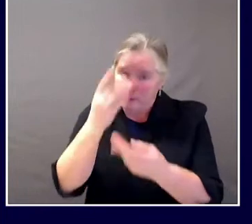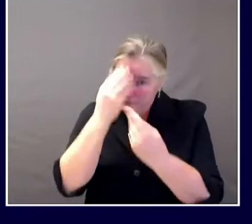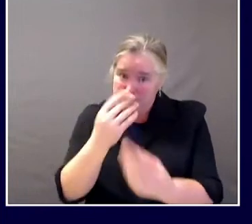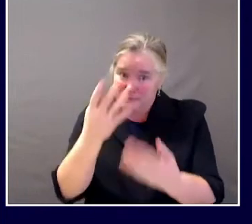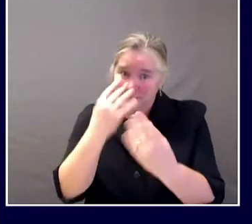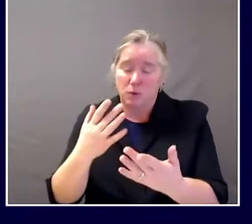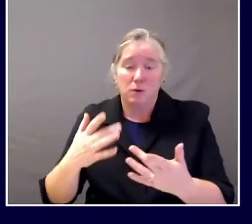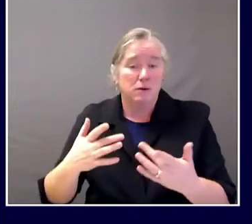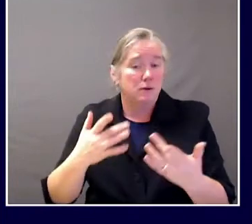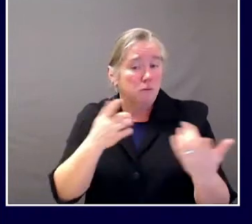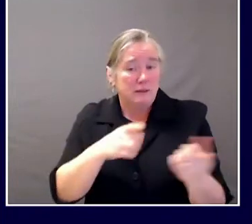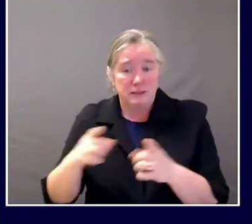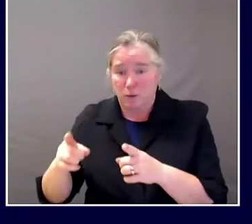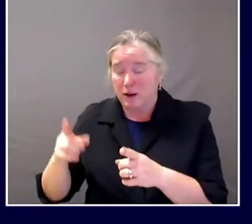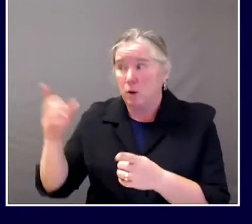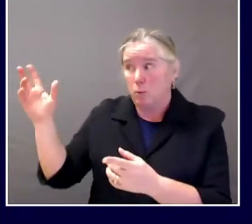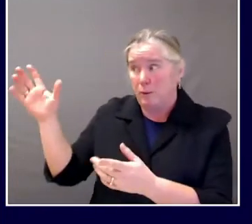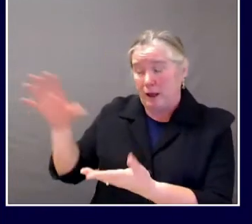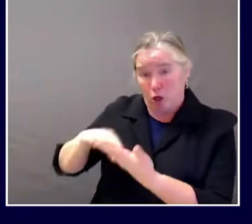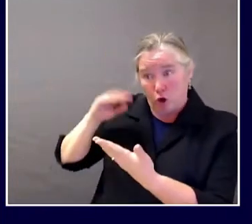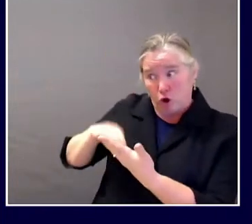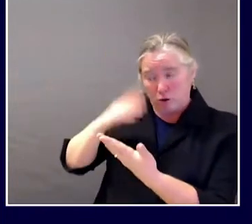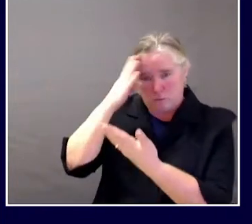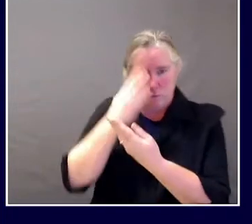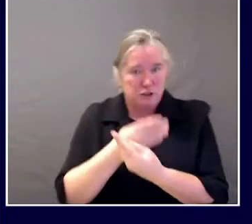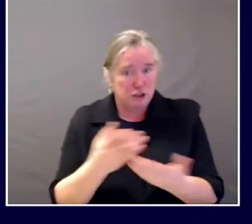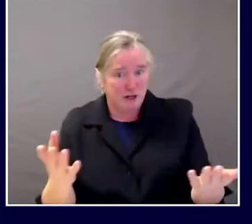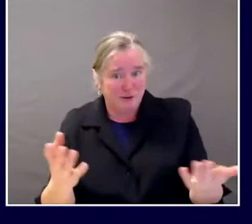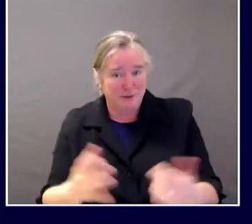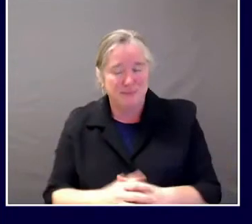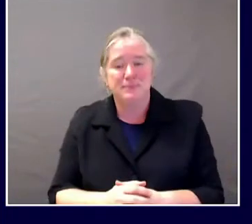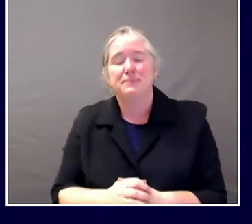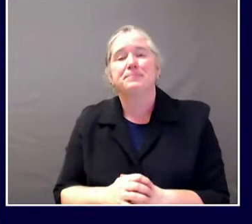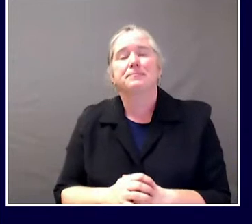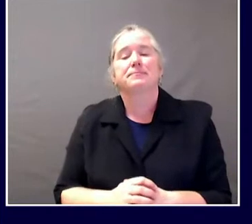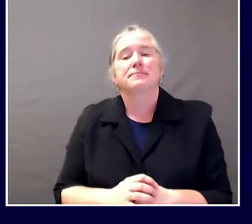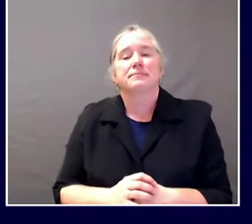are as information comes into us. In the meantime,